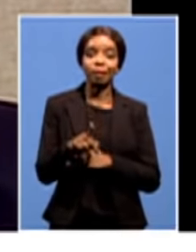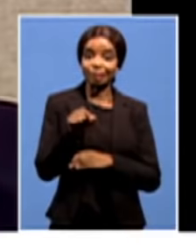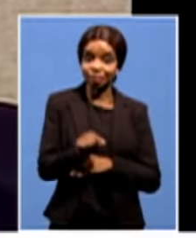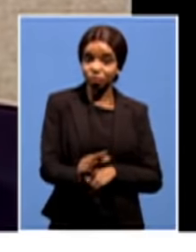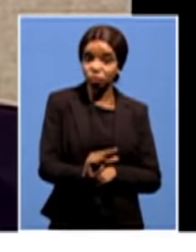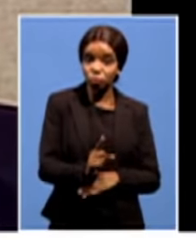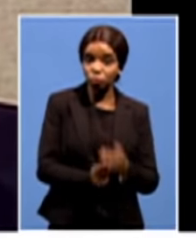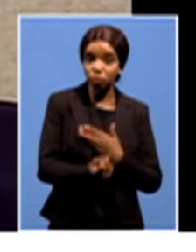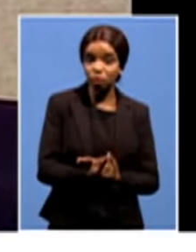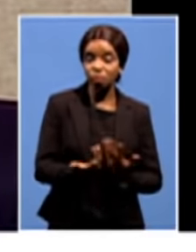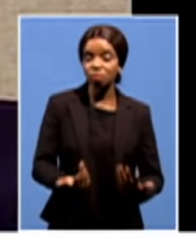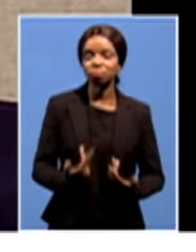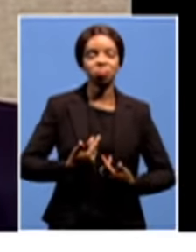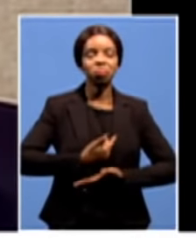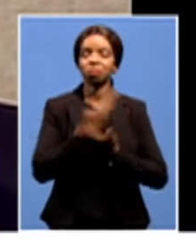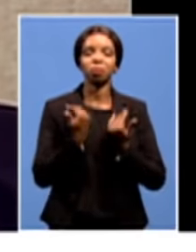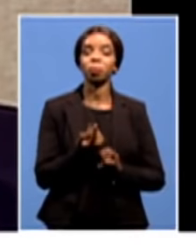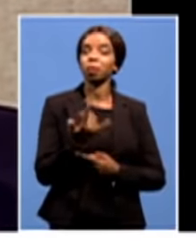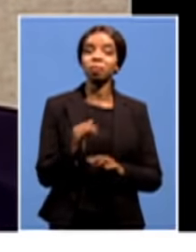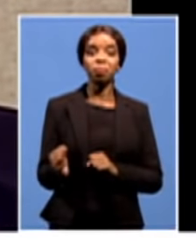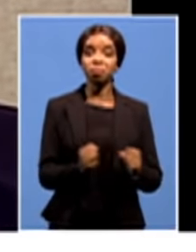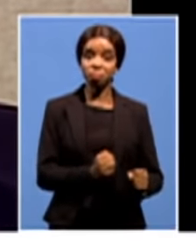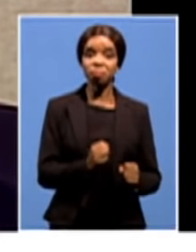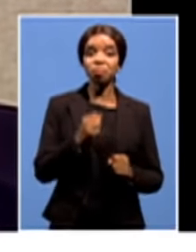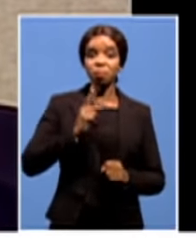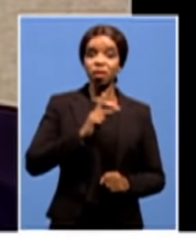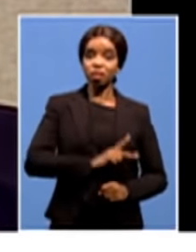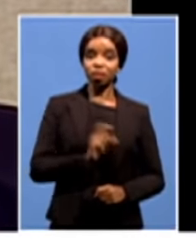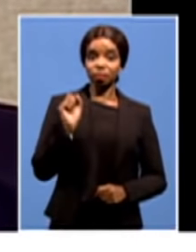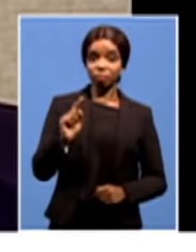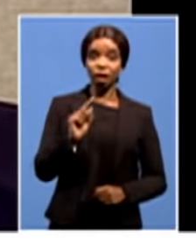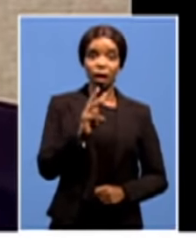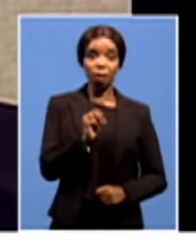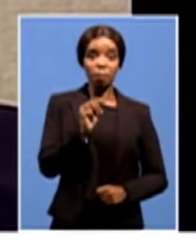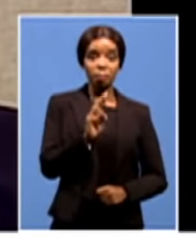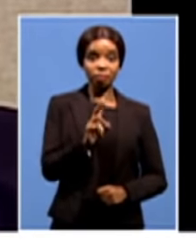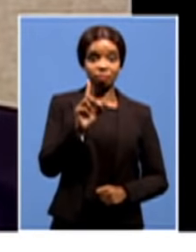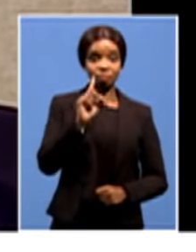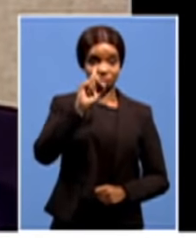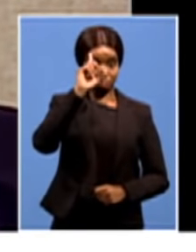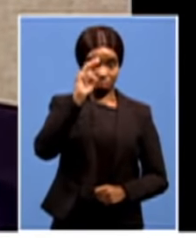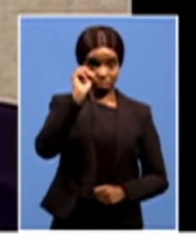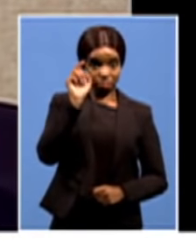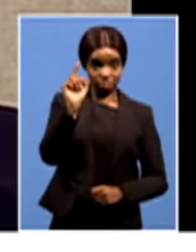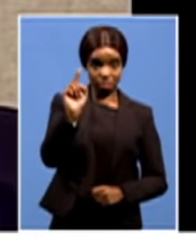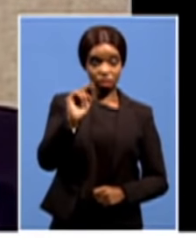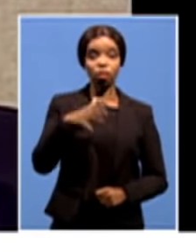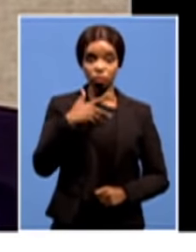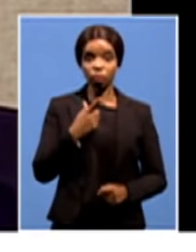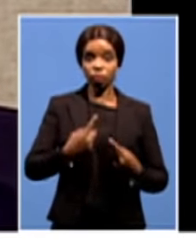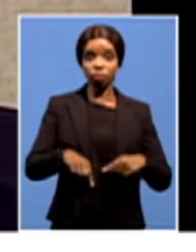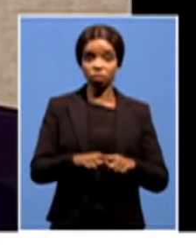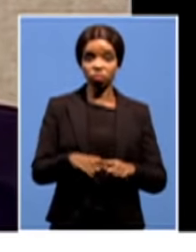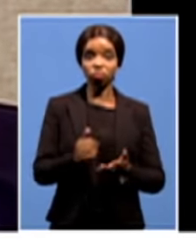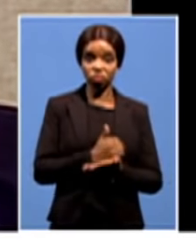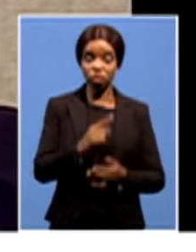I mean, if the state president and Mr. Mandela wanted us to participate in the election, really wanted us to